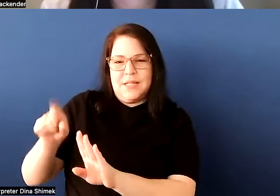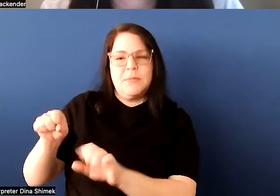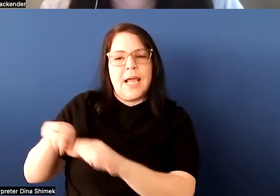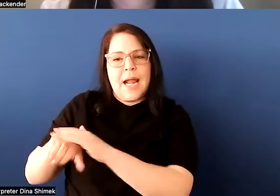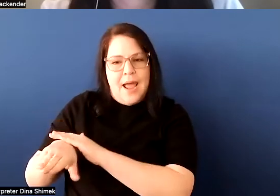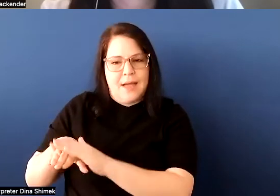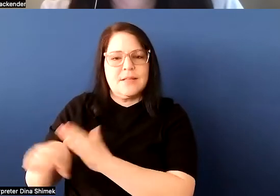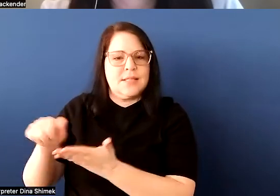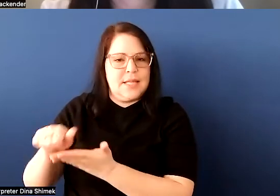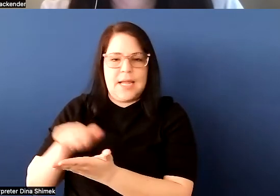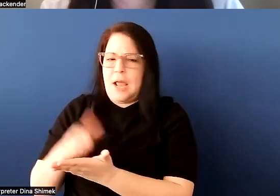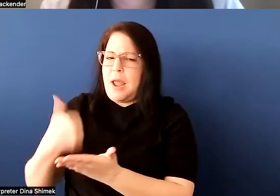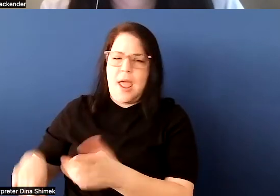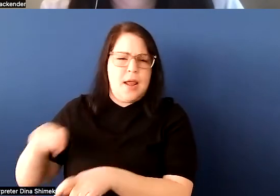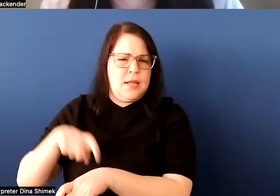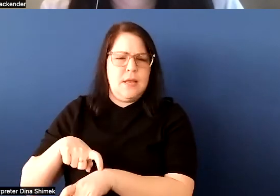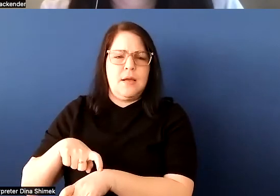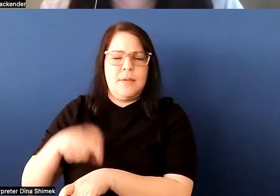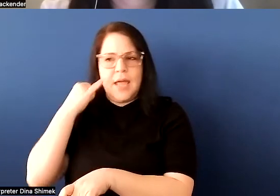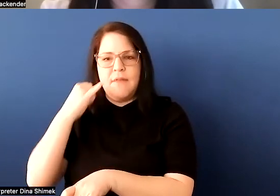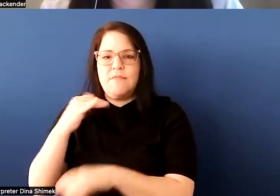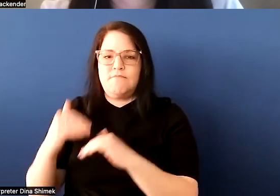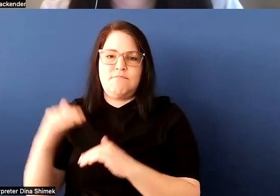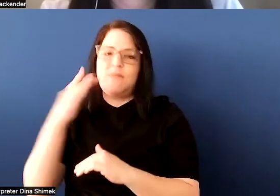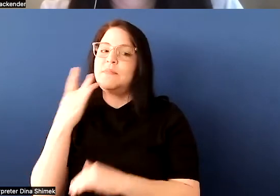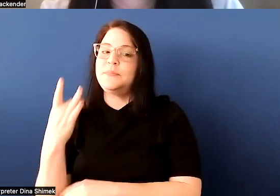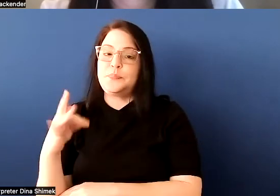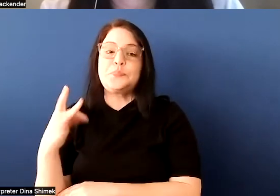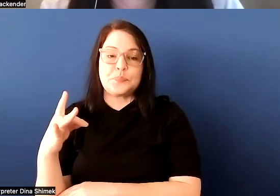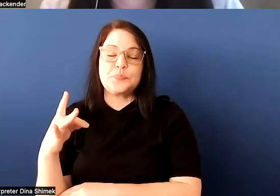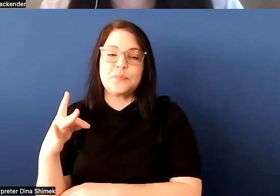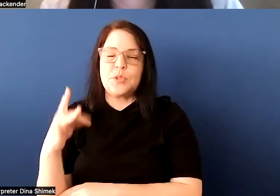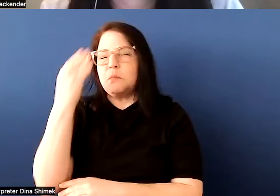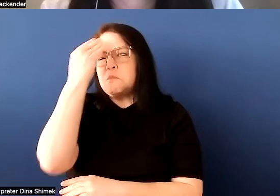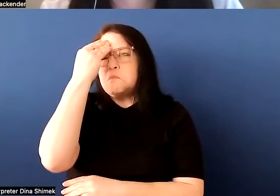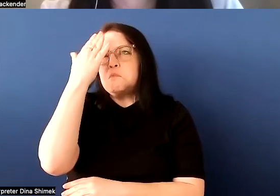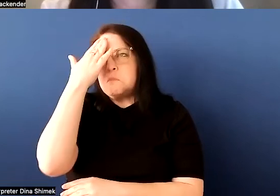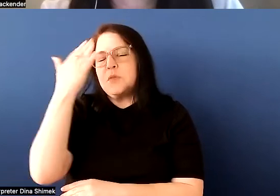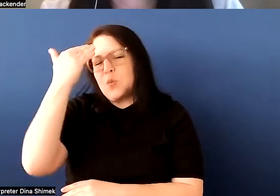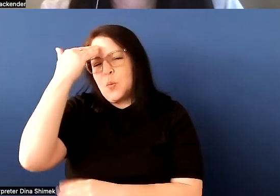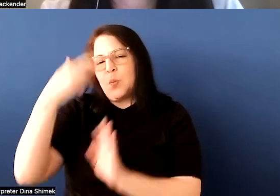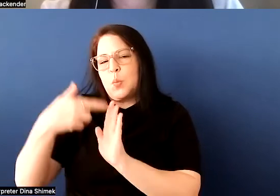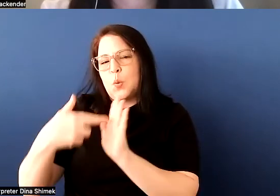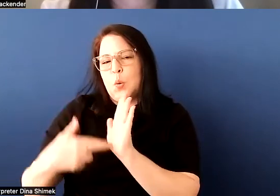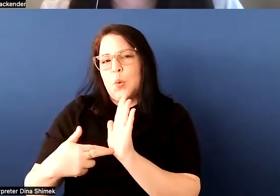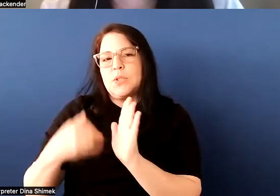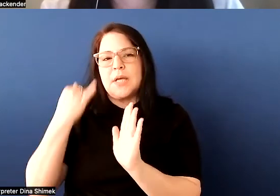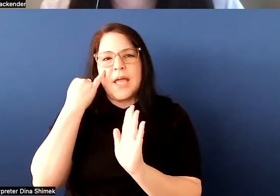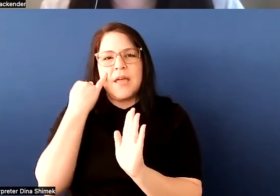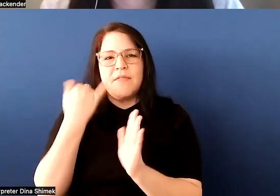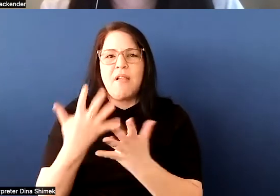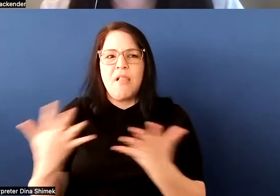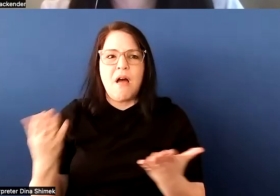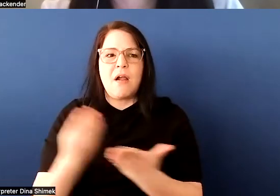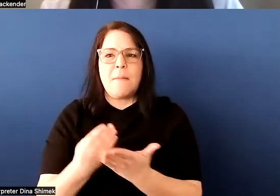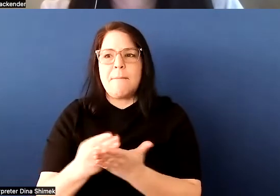to their account at any time as long as they're 18 or older. So that's something to keep in mind. If you're chunking in a bunch of money, you're hitting